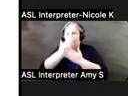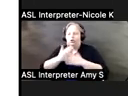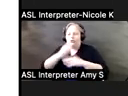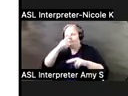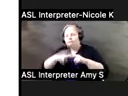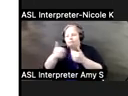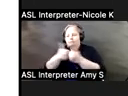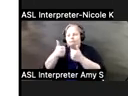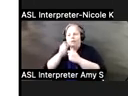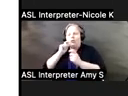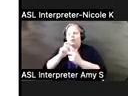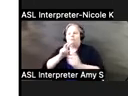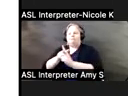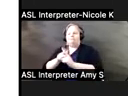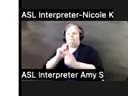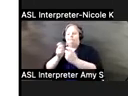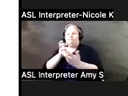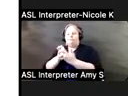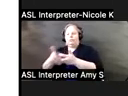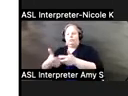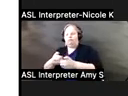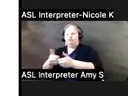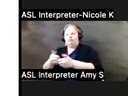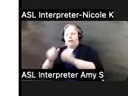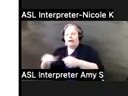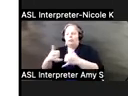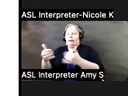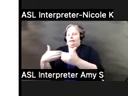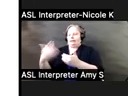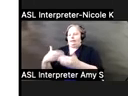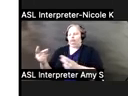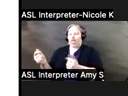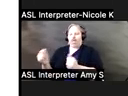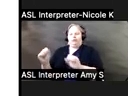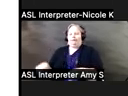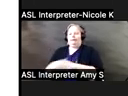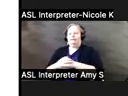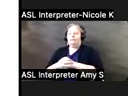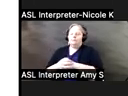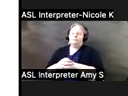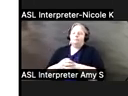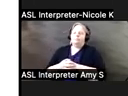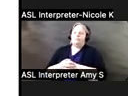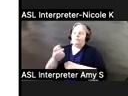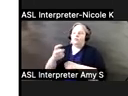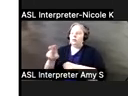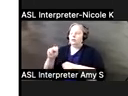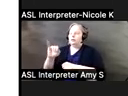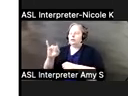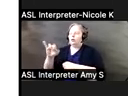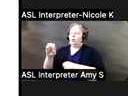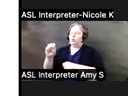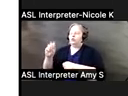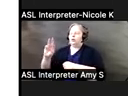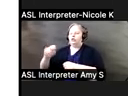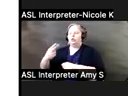can connect adaptive controllers and allow them to play pretty easily right away a lot of the games in the Nintendo Switch. One big limitation of it, though,